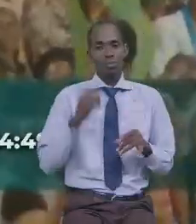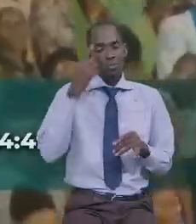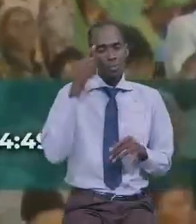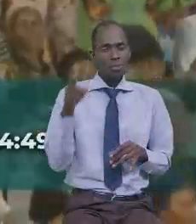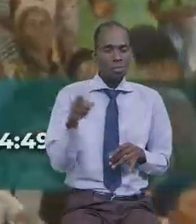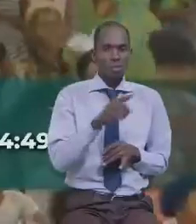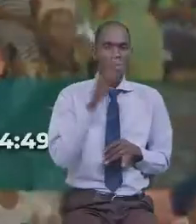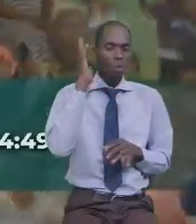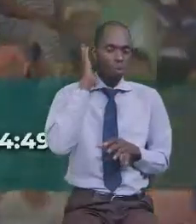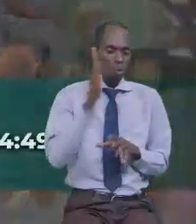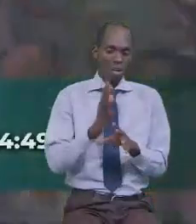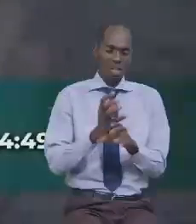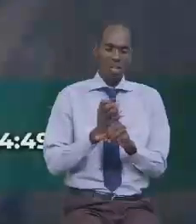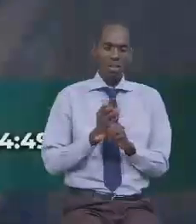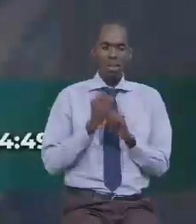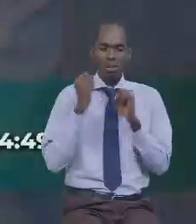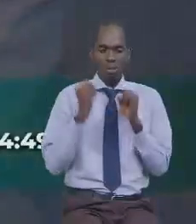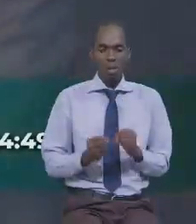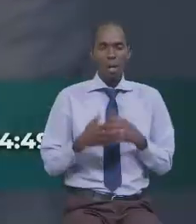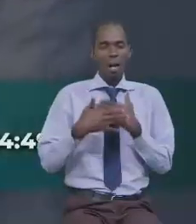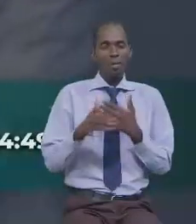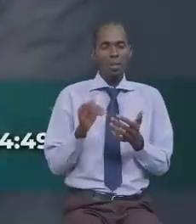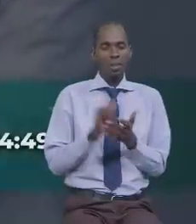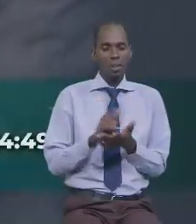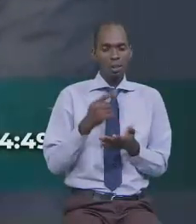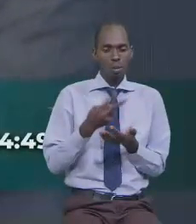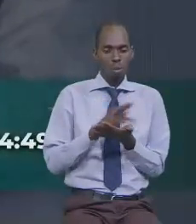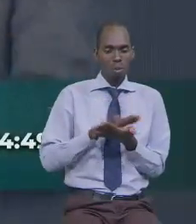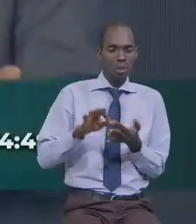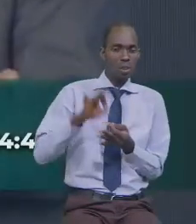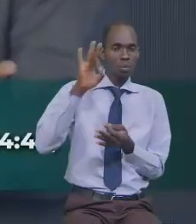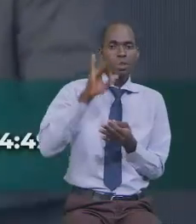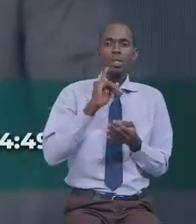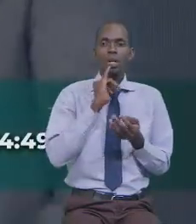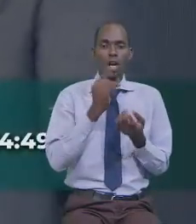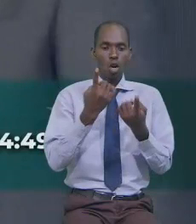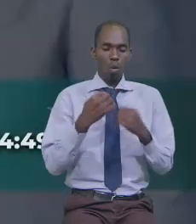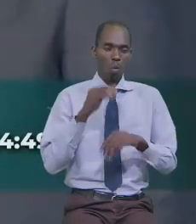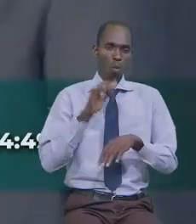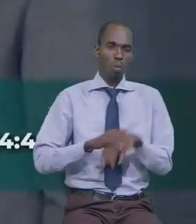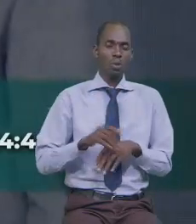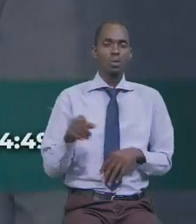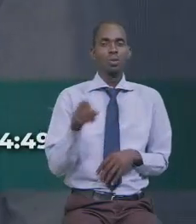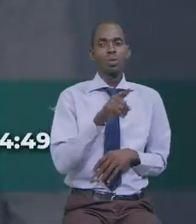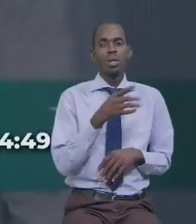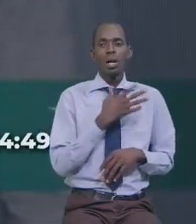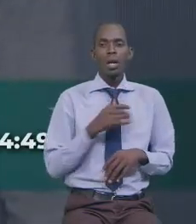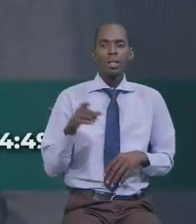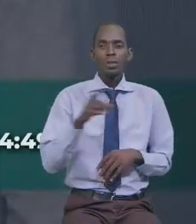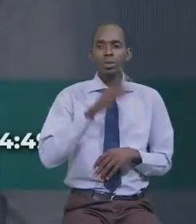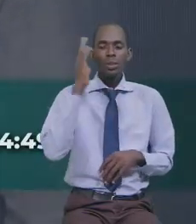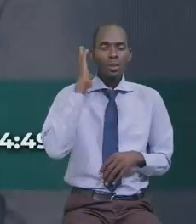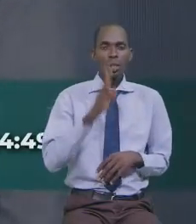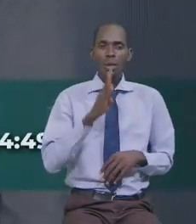receive power after that the Holy Ghost is come upon you. And ye shall be